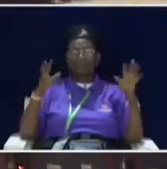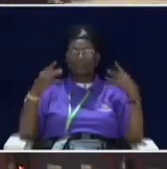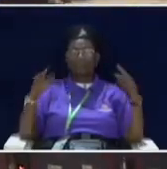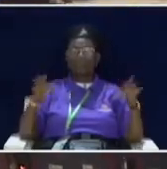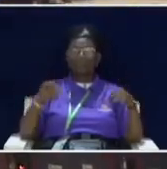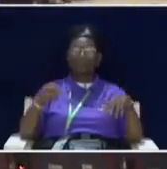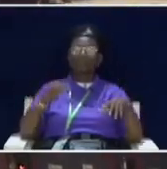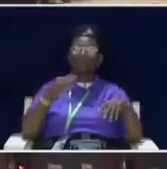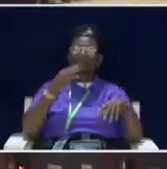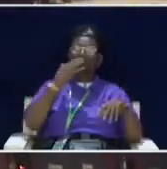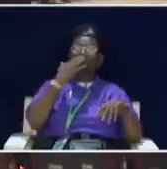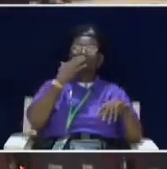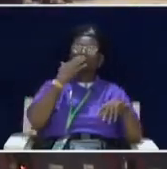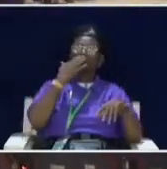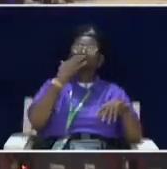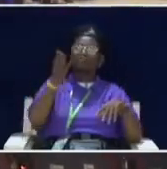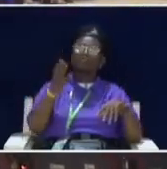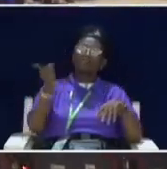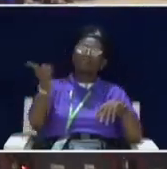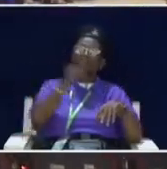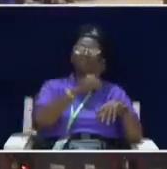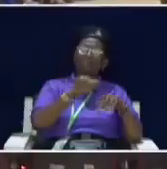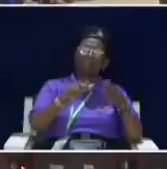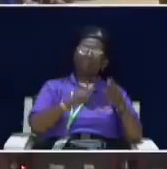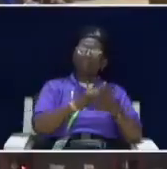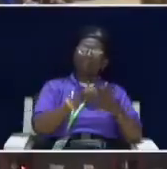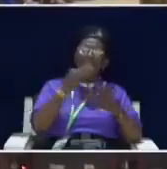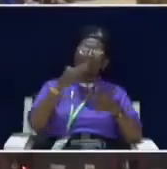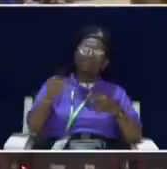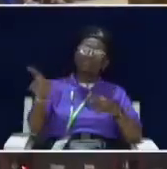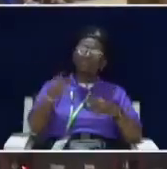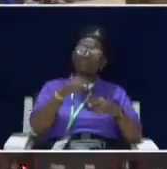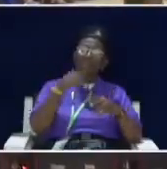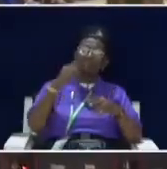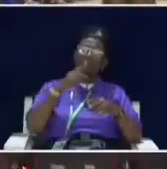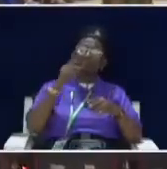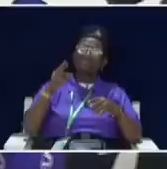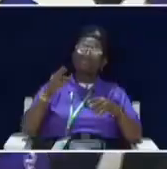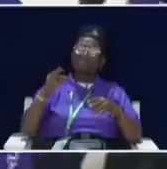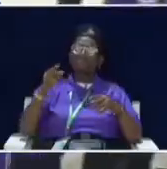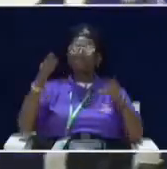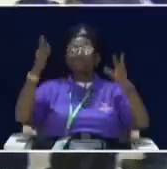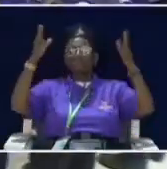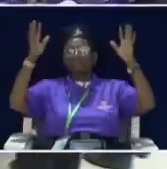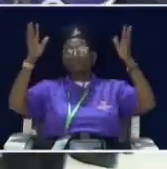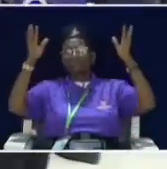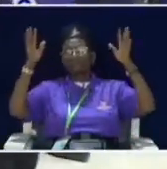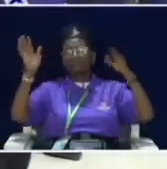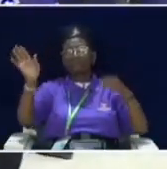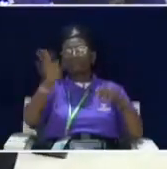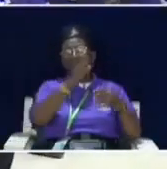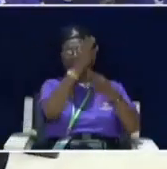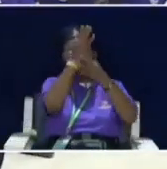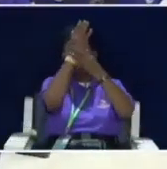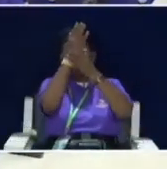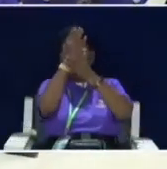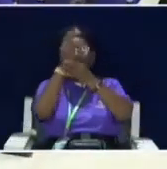Thank you, those of you who are clapping. Your hands will never wither.